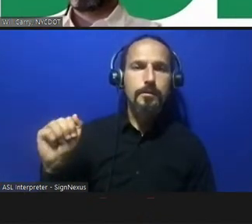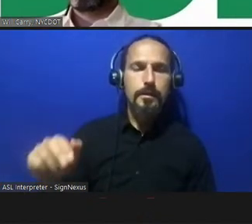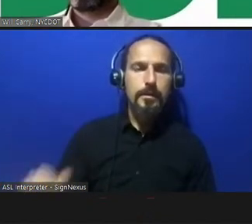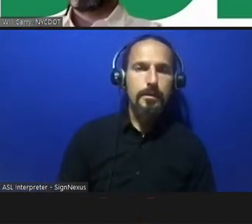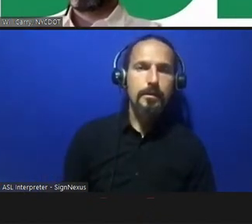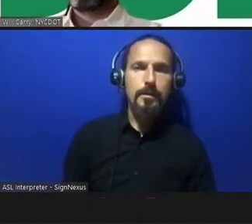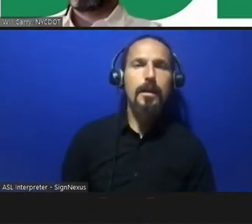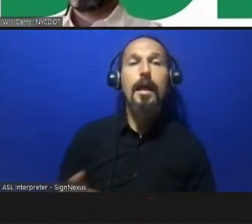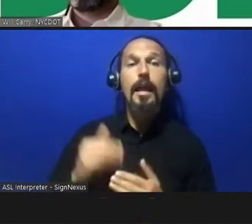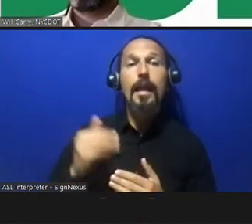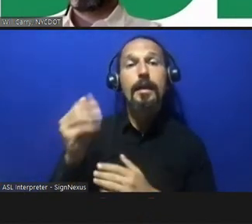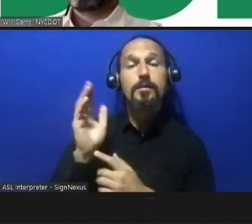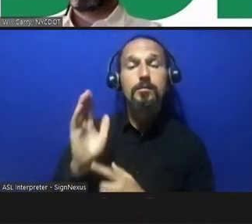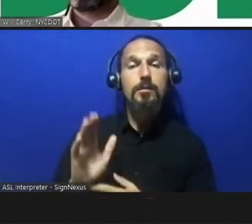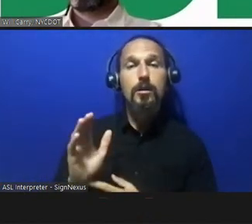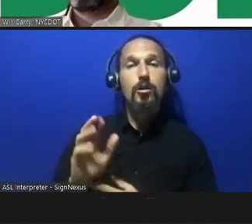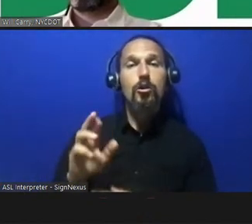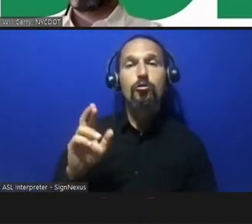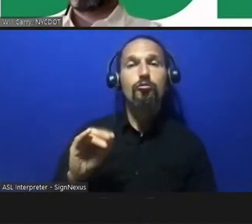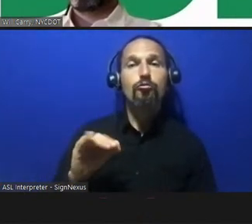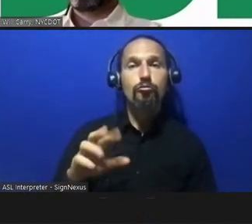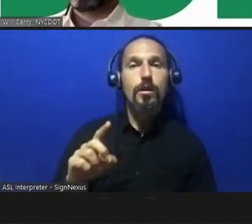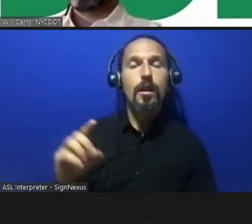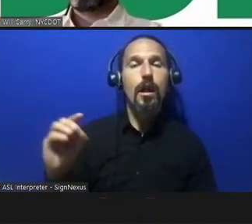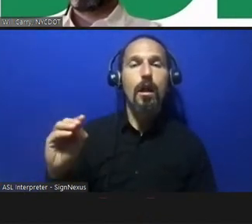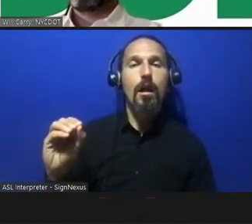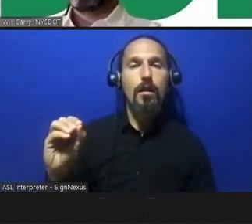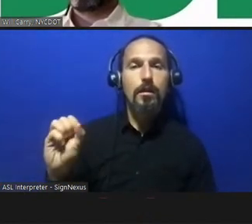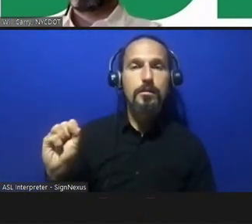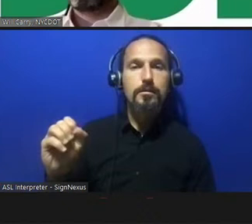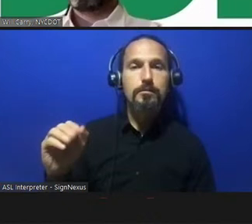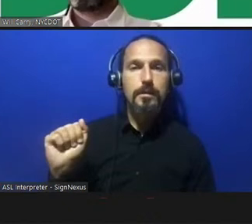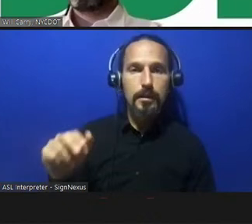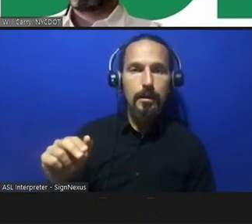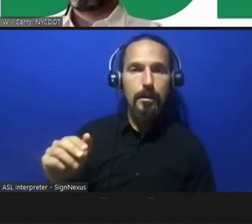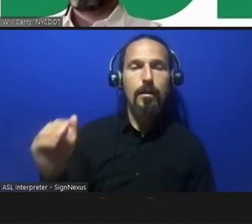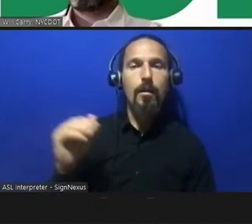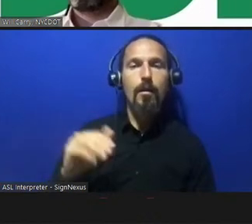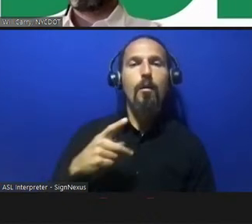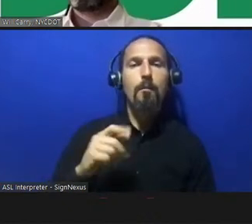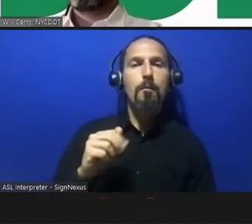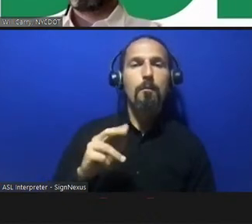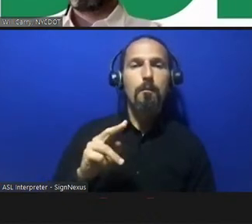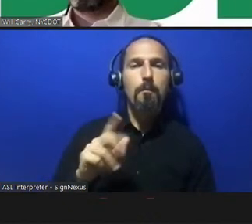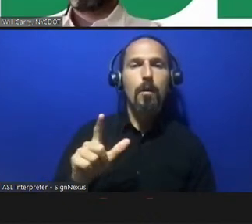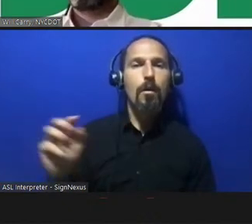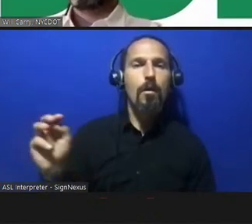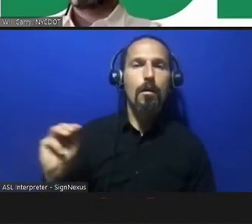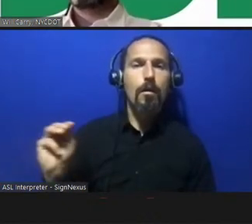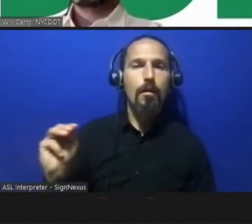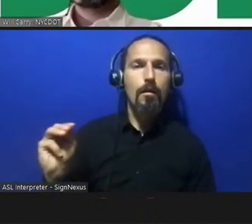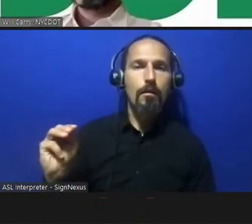the next speaker is richard osmond followed by paul moncobati